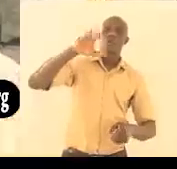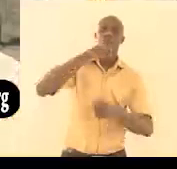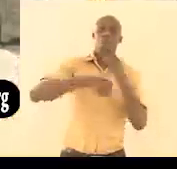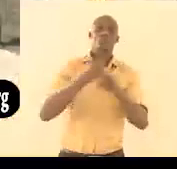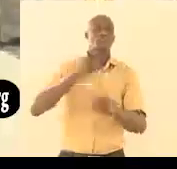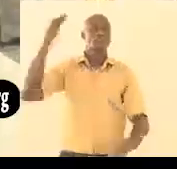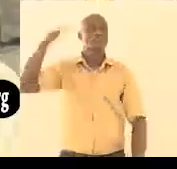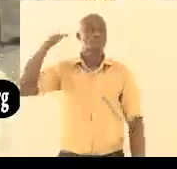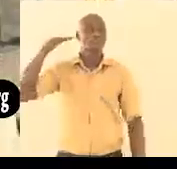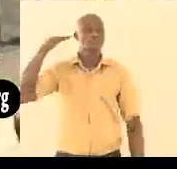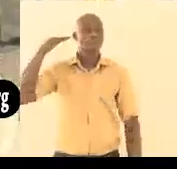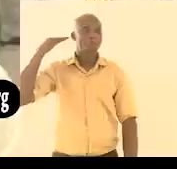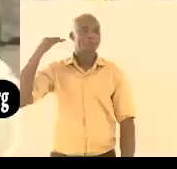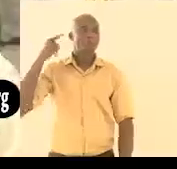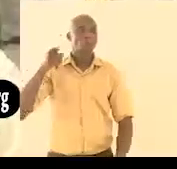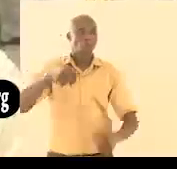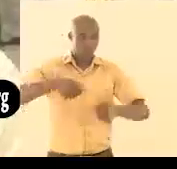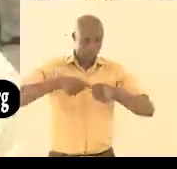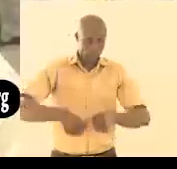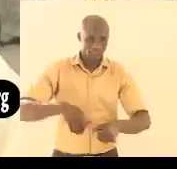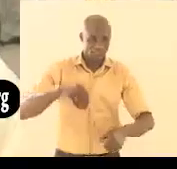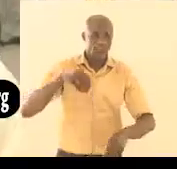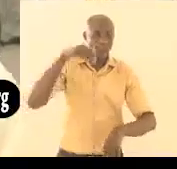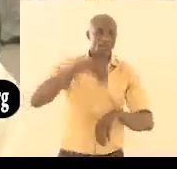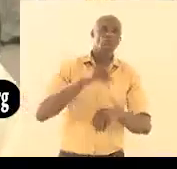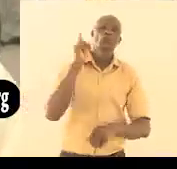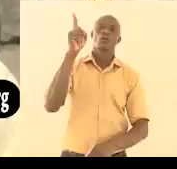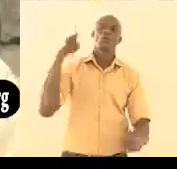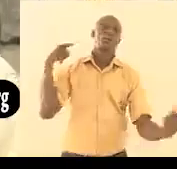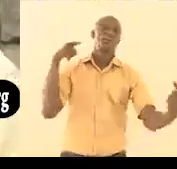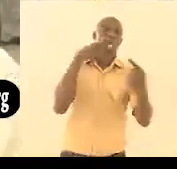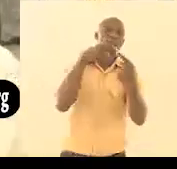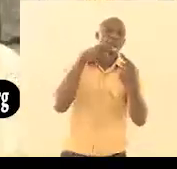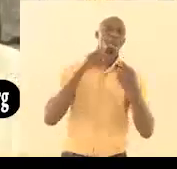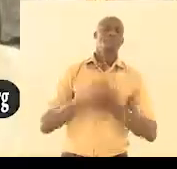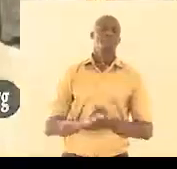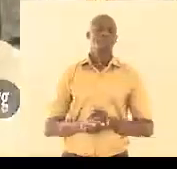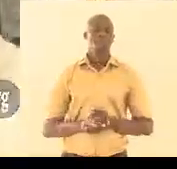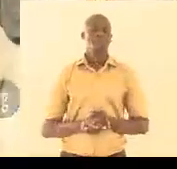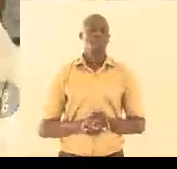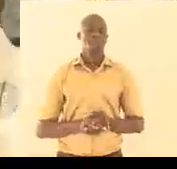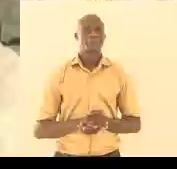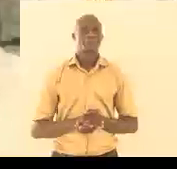So, for 25 years, you have stayed at one point.